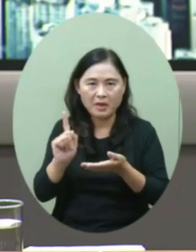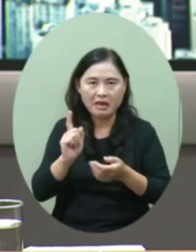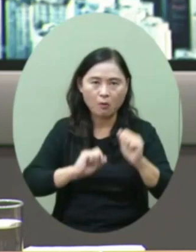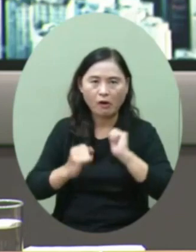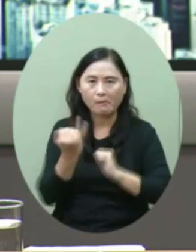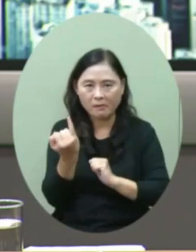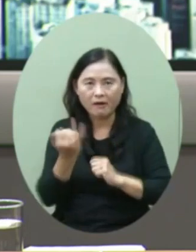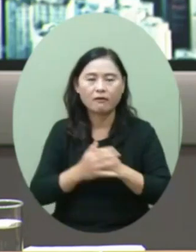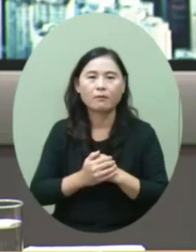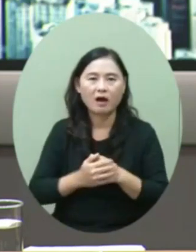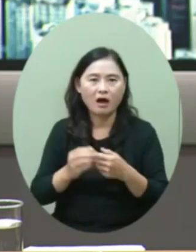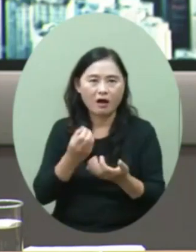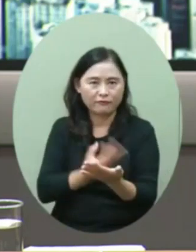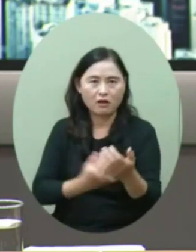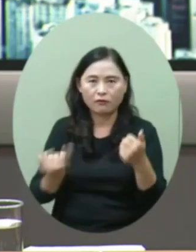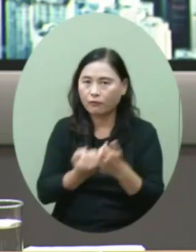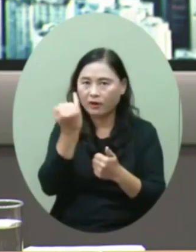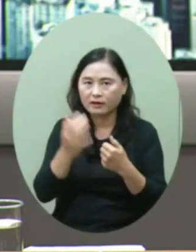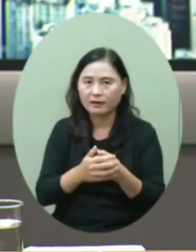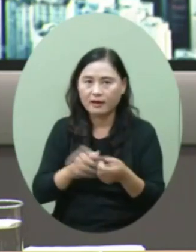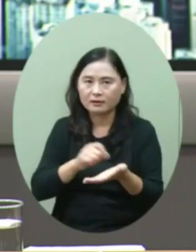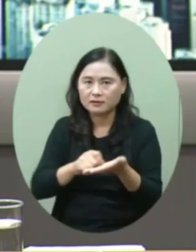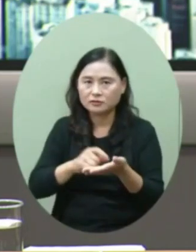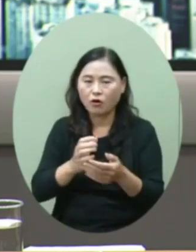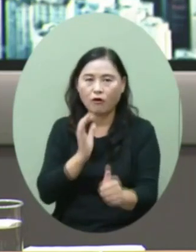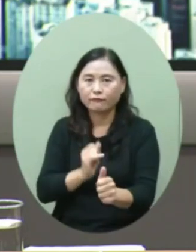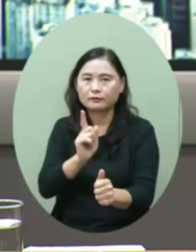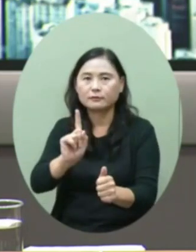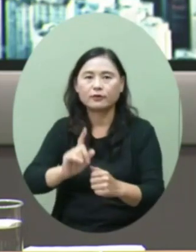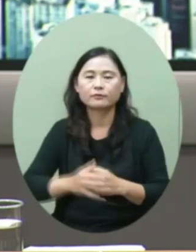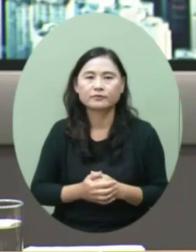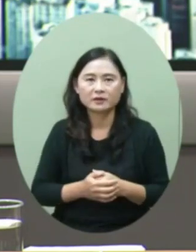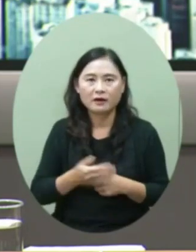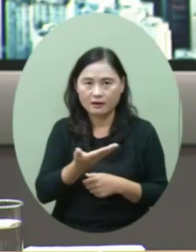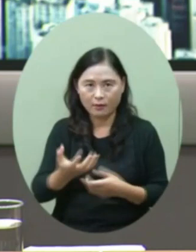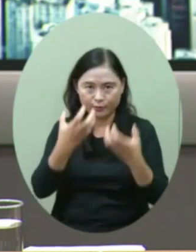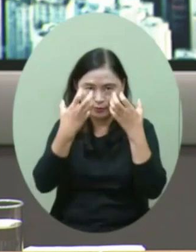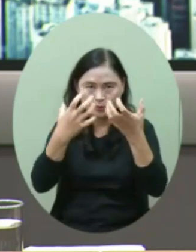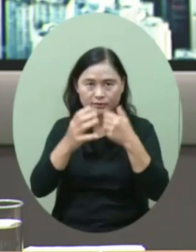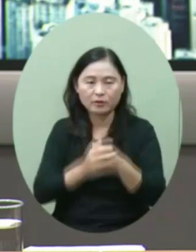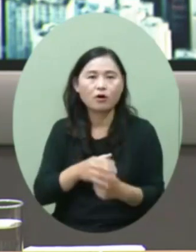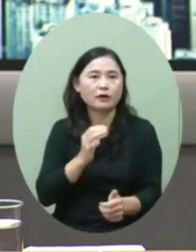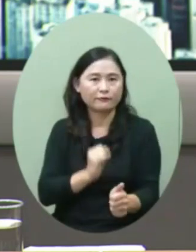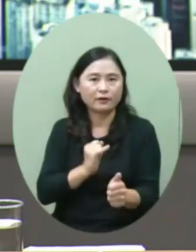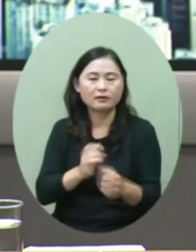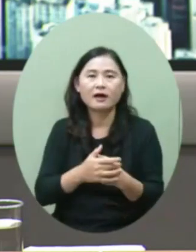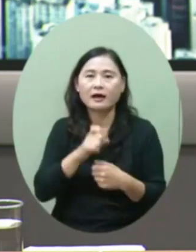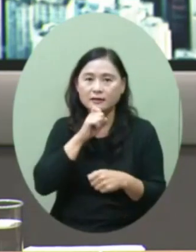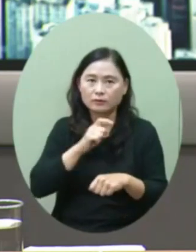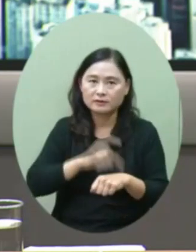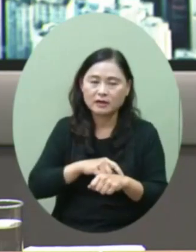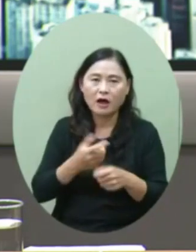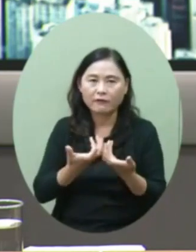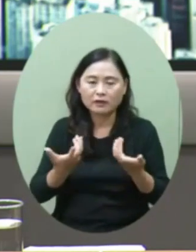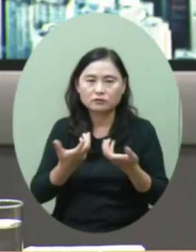because the offenses are clearly set out here, and so are the penalties.